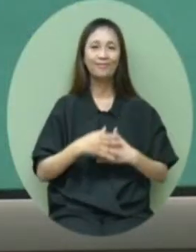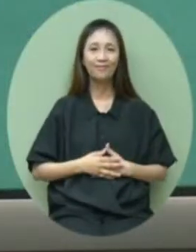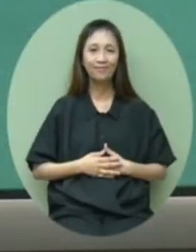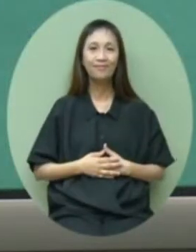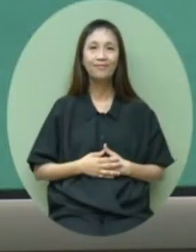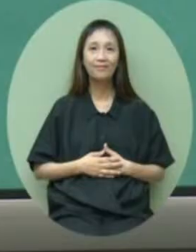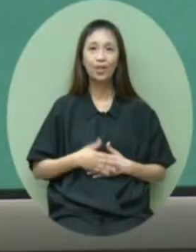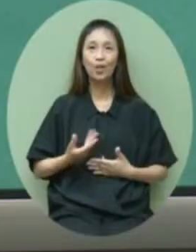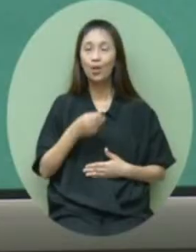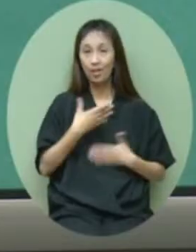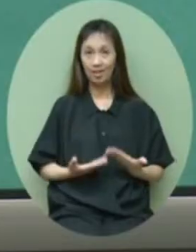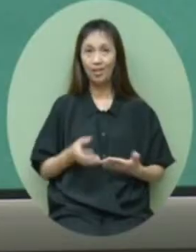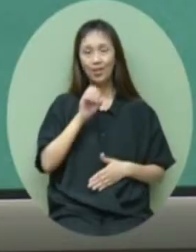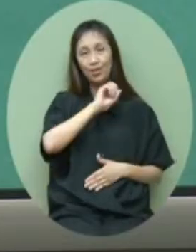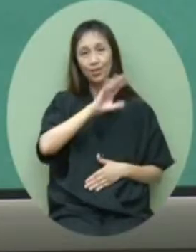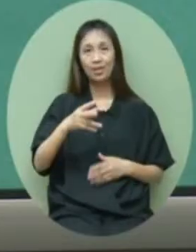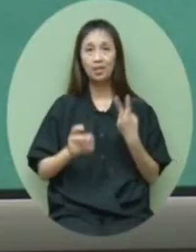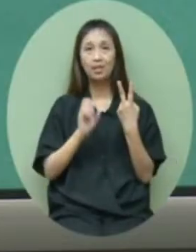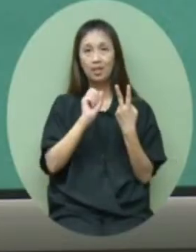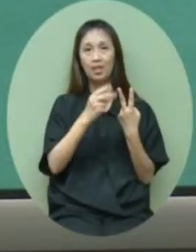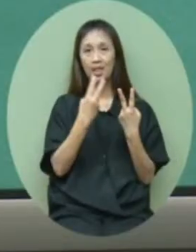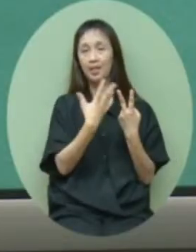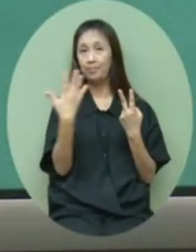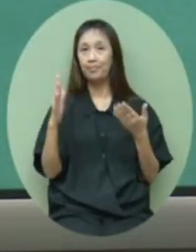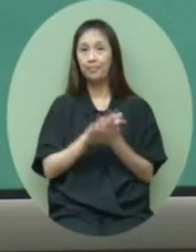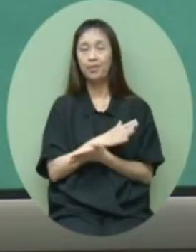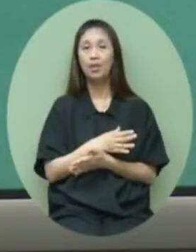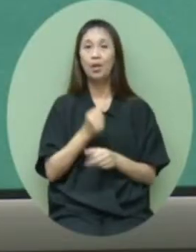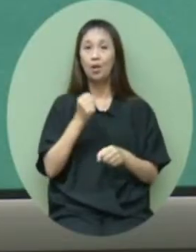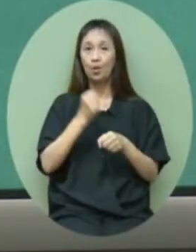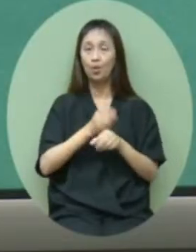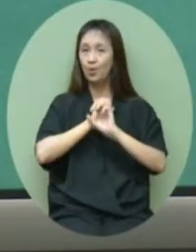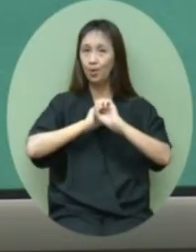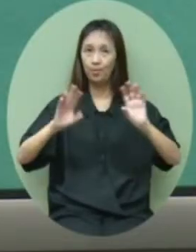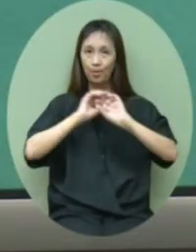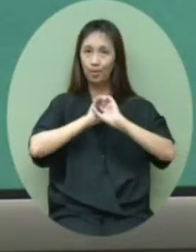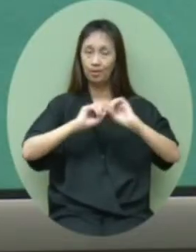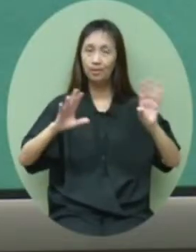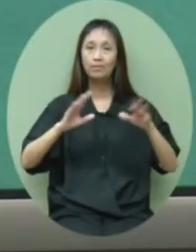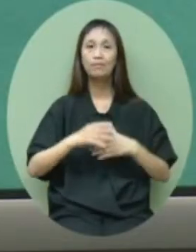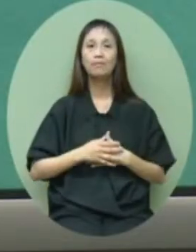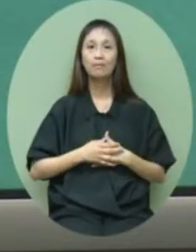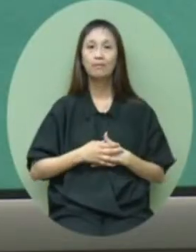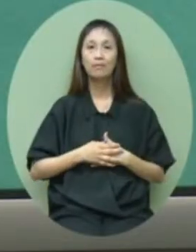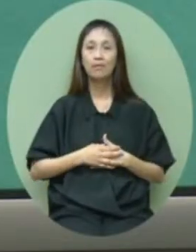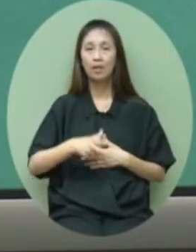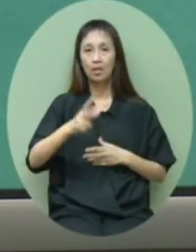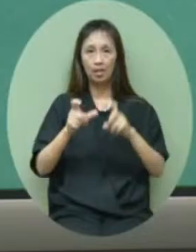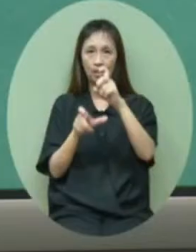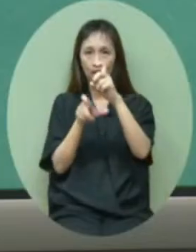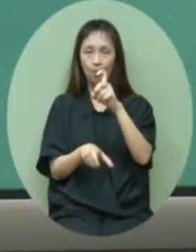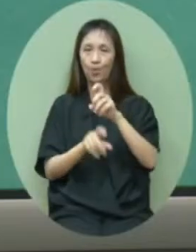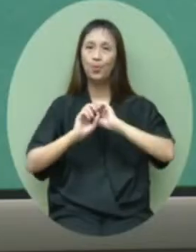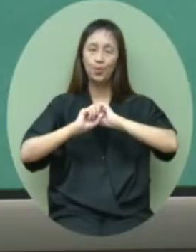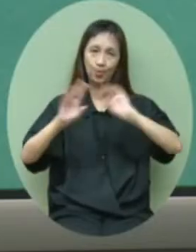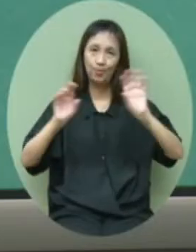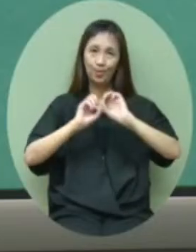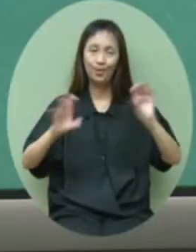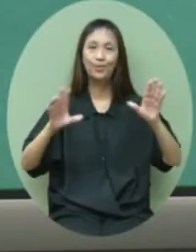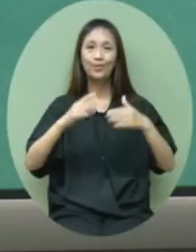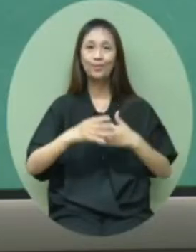Good morning. I announce that the 2025 policy address will